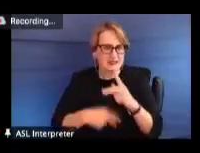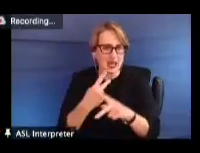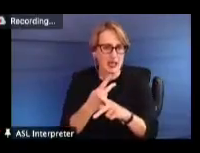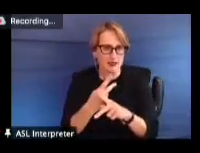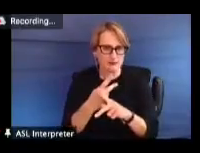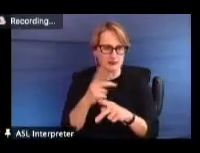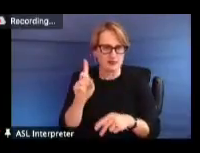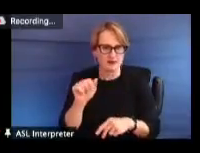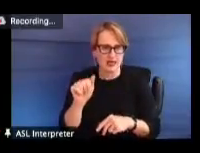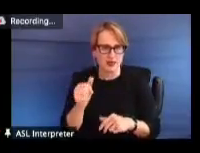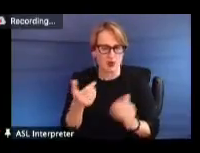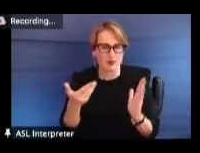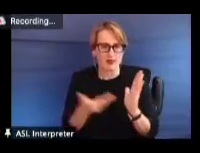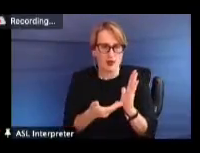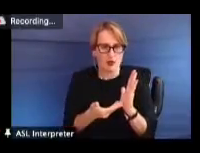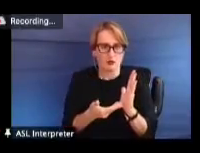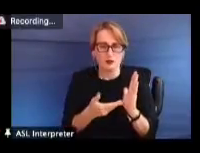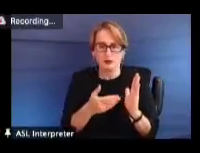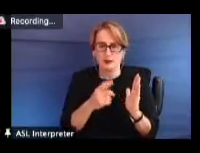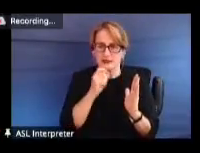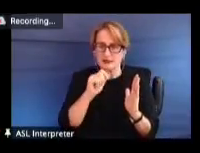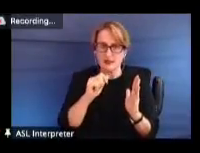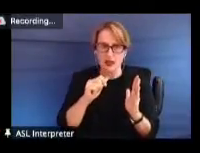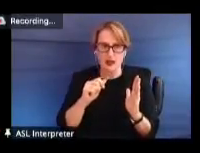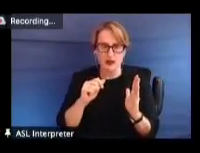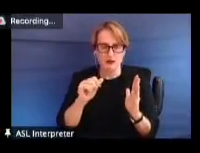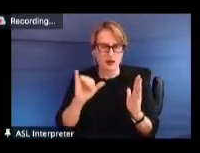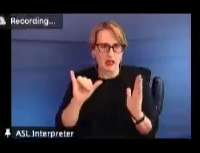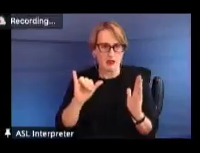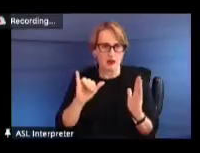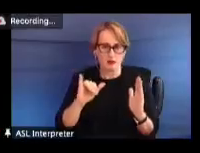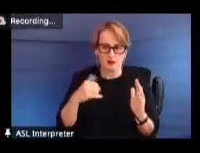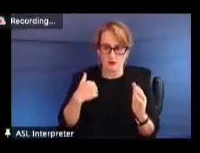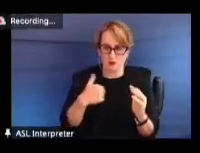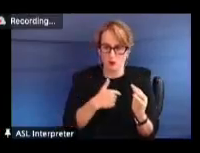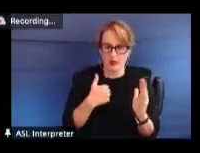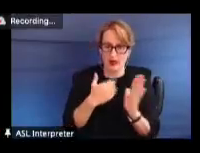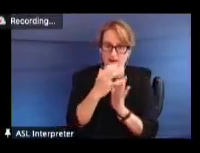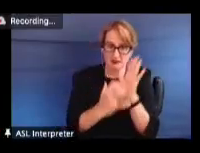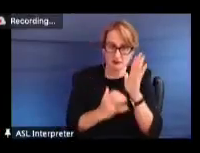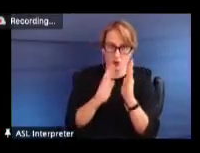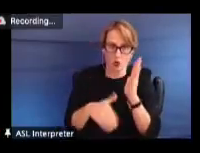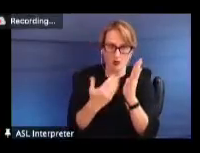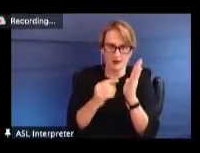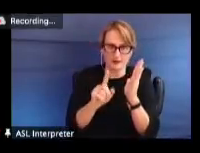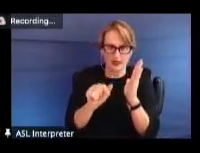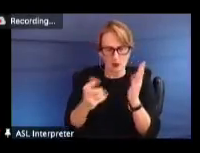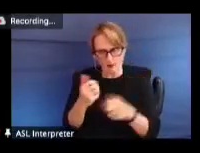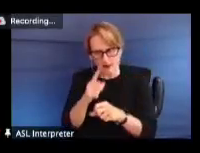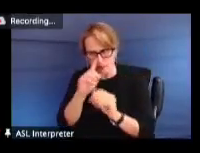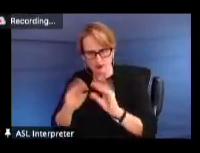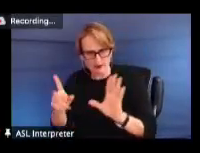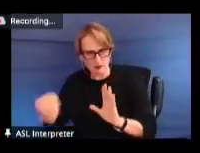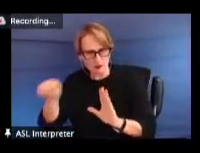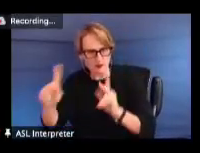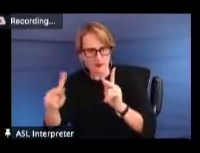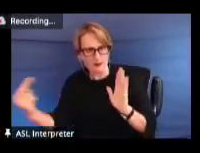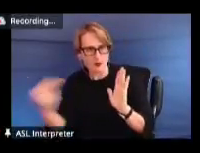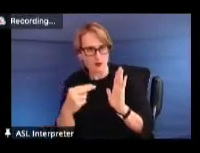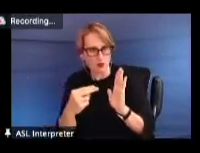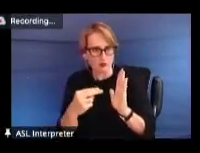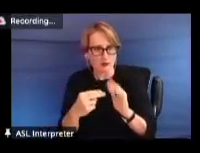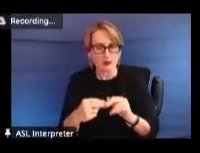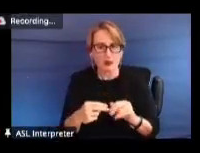isn't like, oh, we have all the data now. I don't want anyone in the public to be confused about that. It will always be as of a